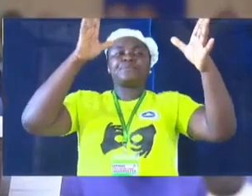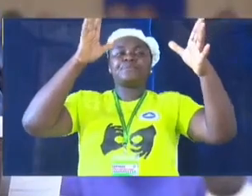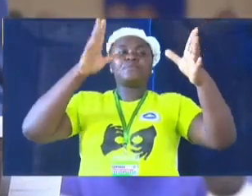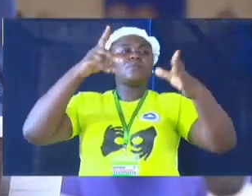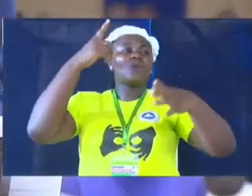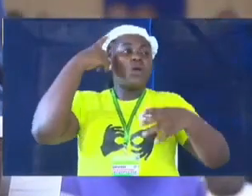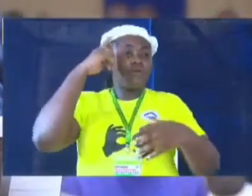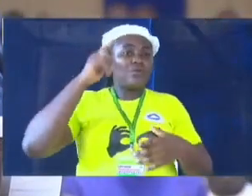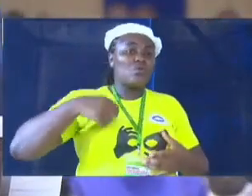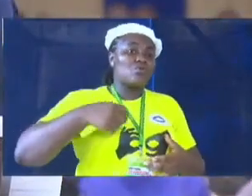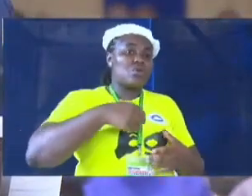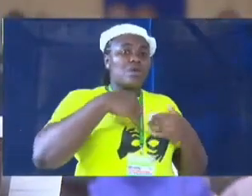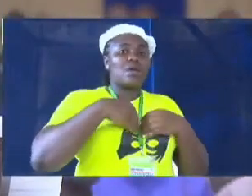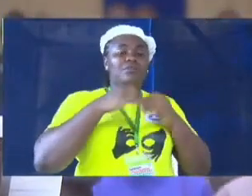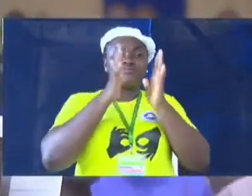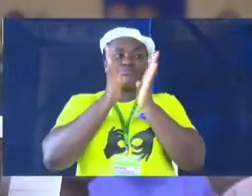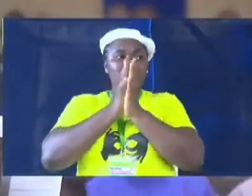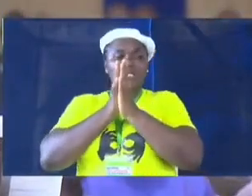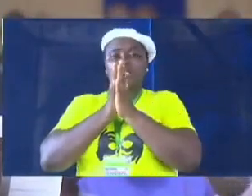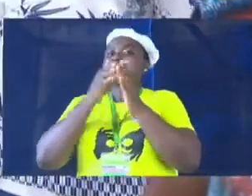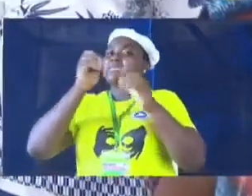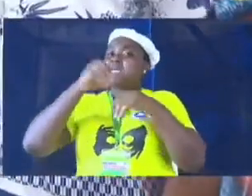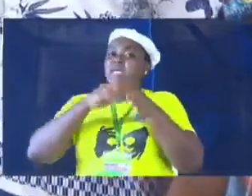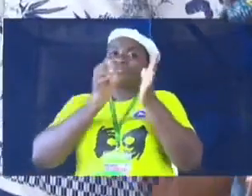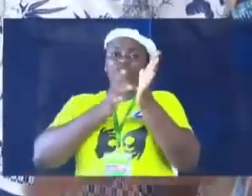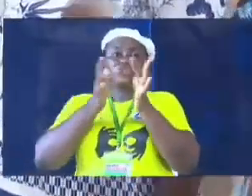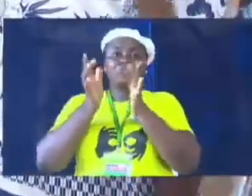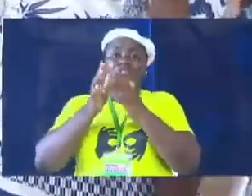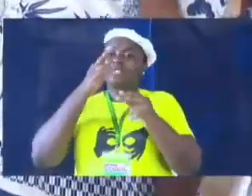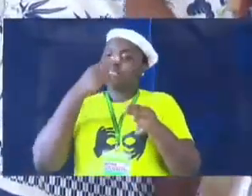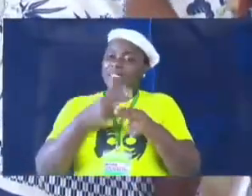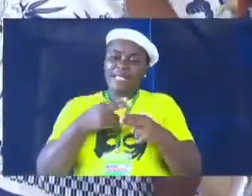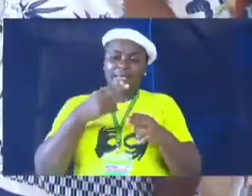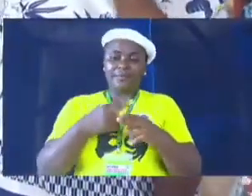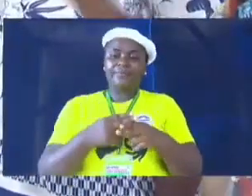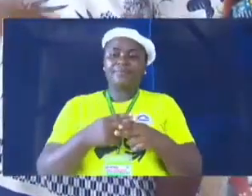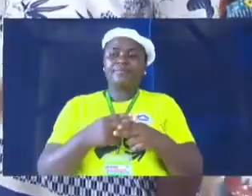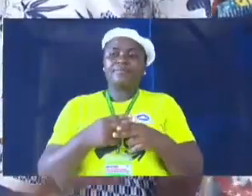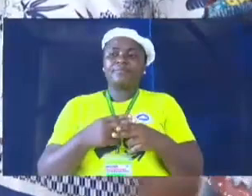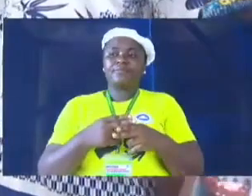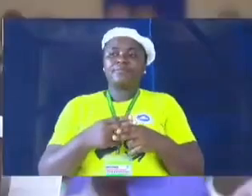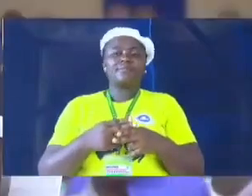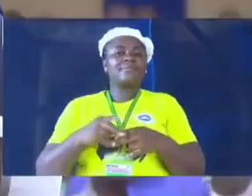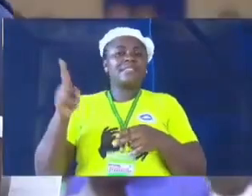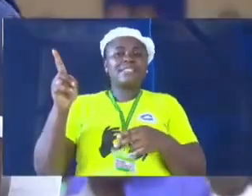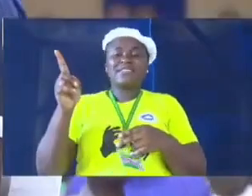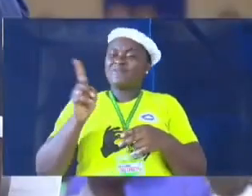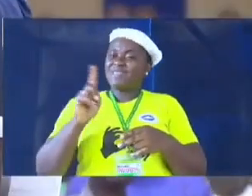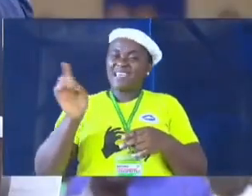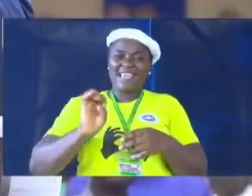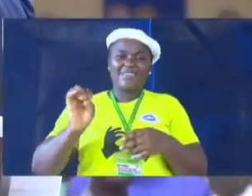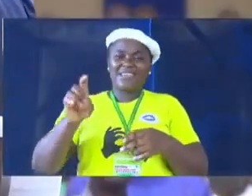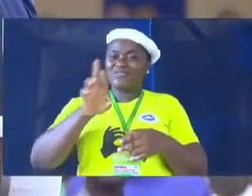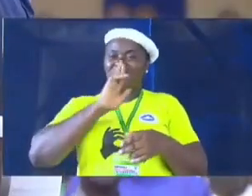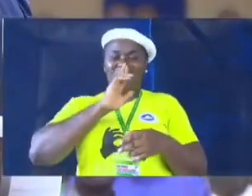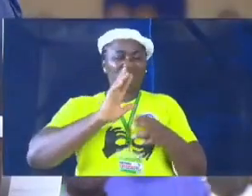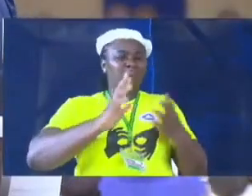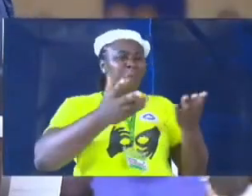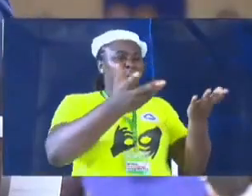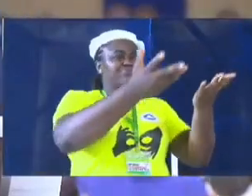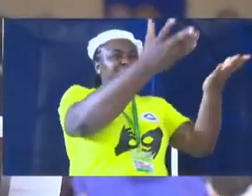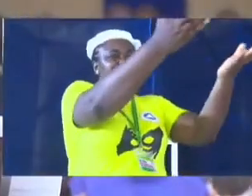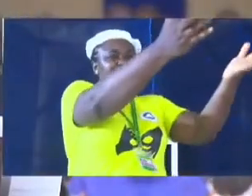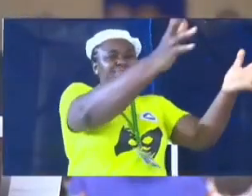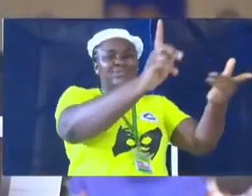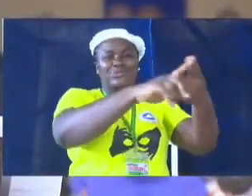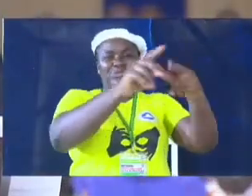For we have prayed in Jesus' name. Wherever you ask, stretch your hands towards this